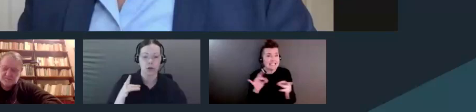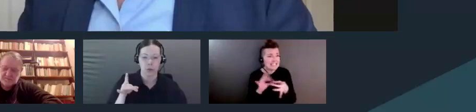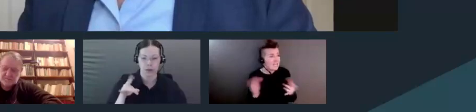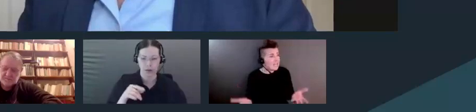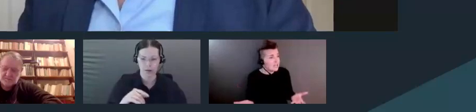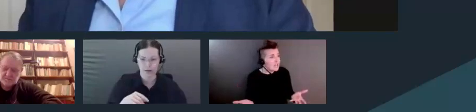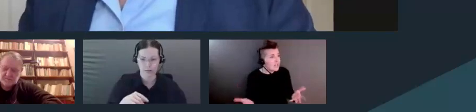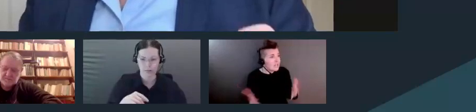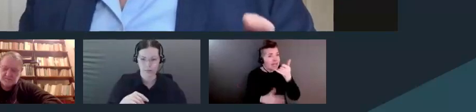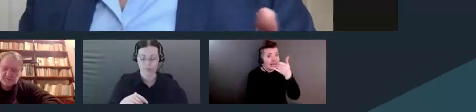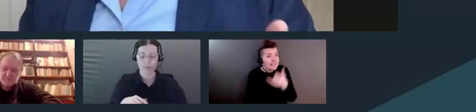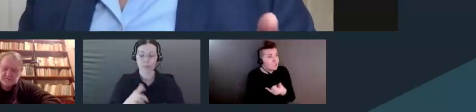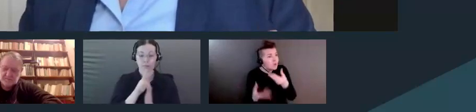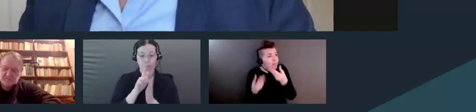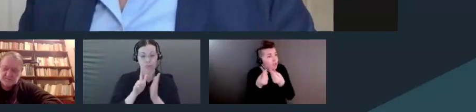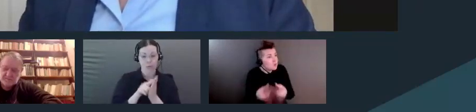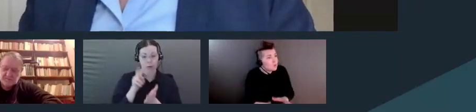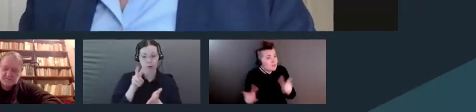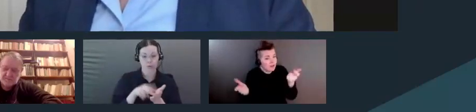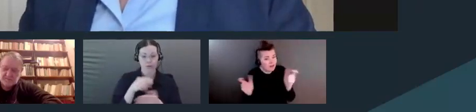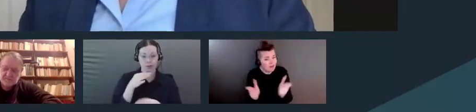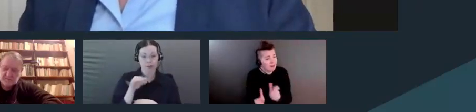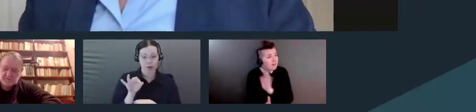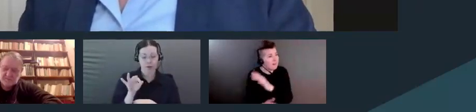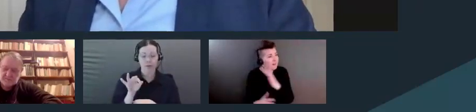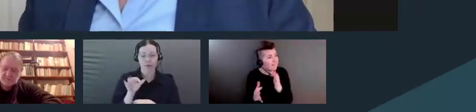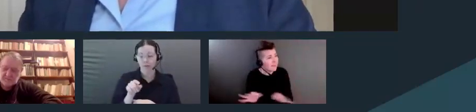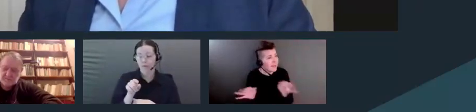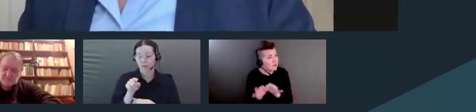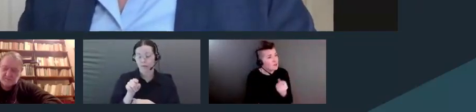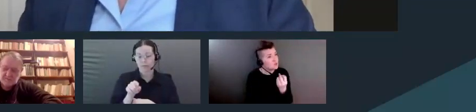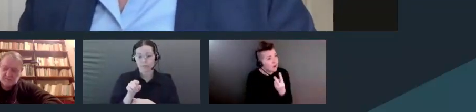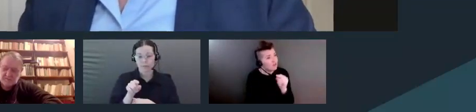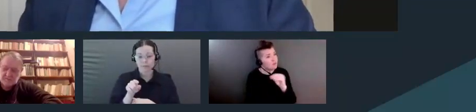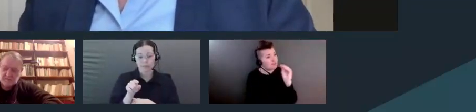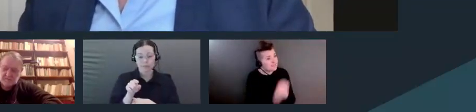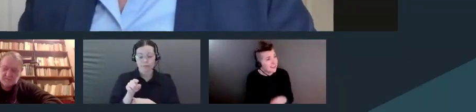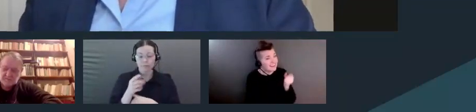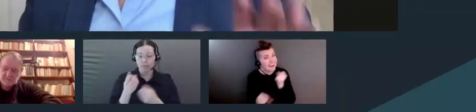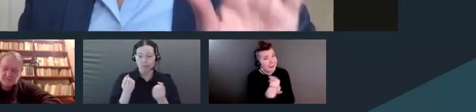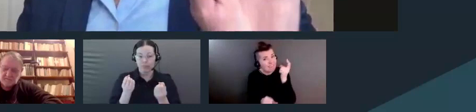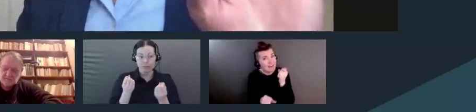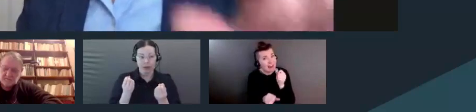language at approximately 12% per decade. That